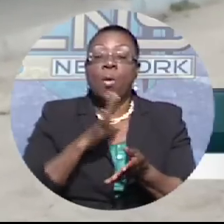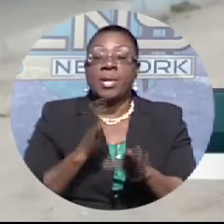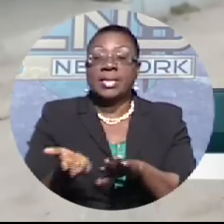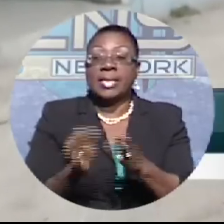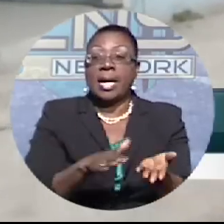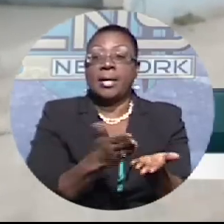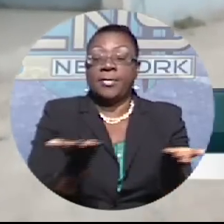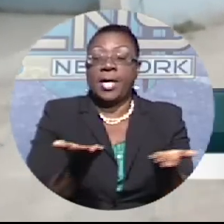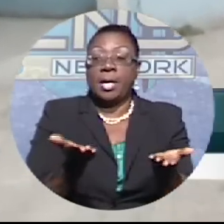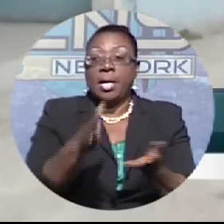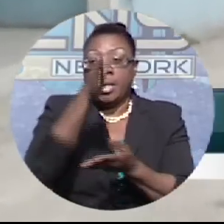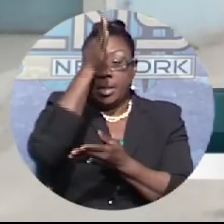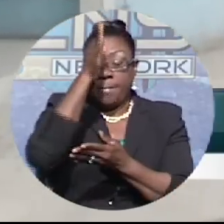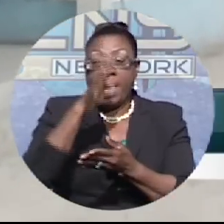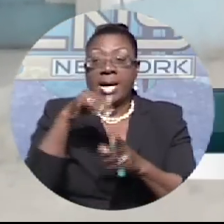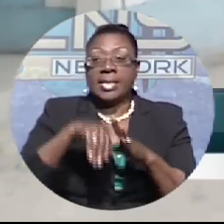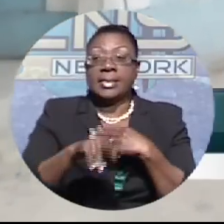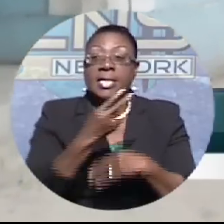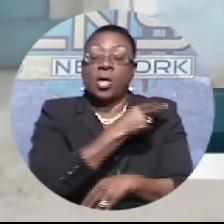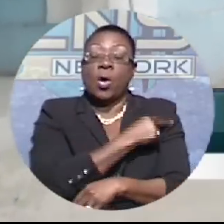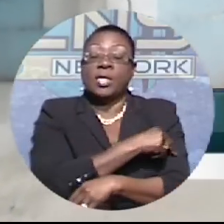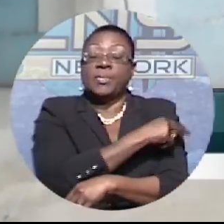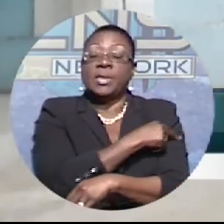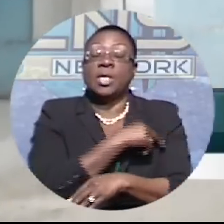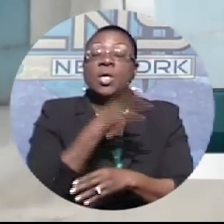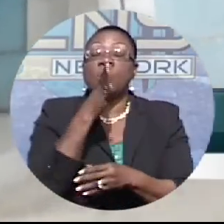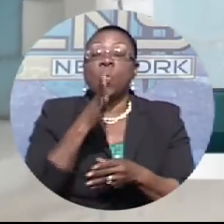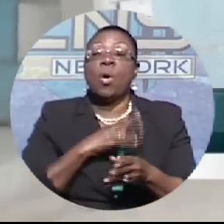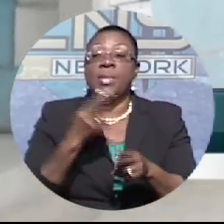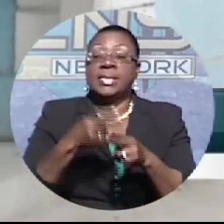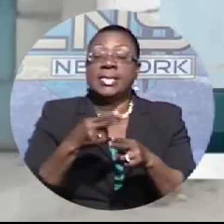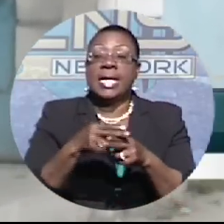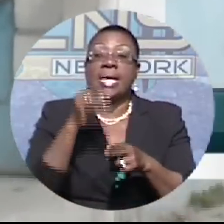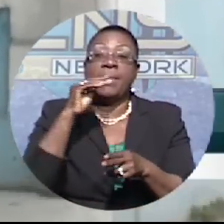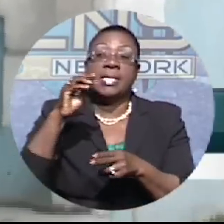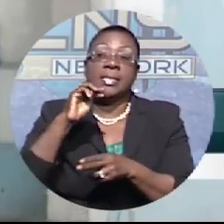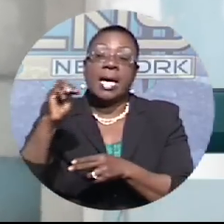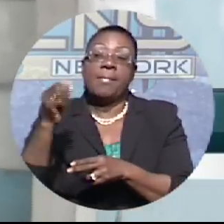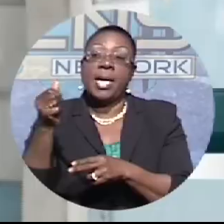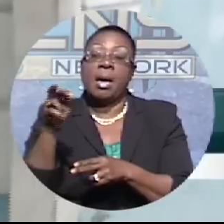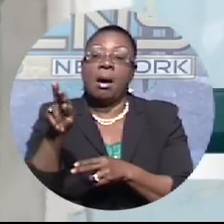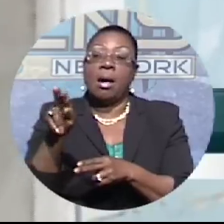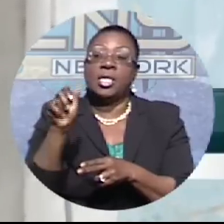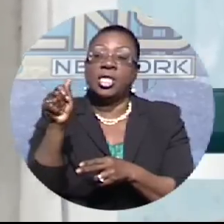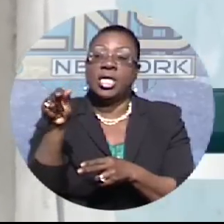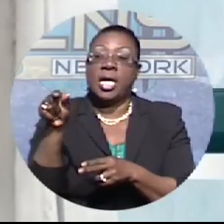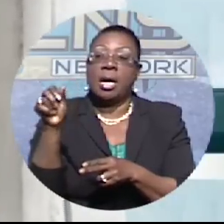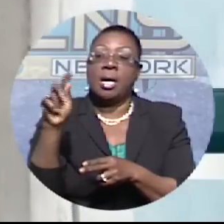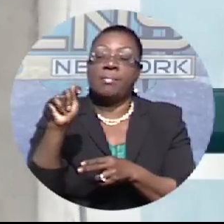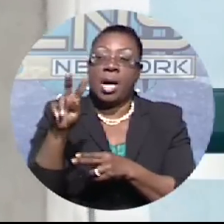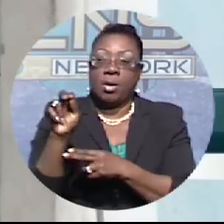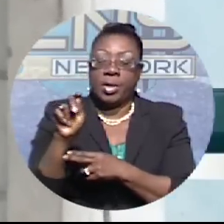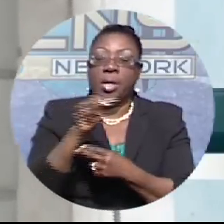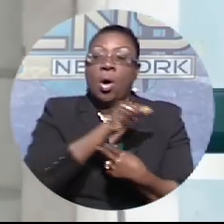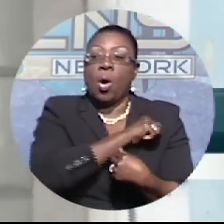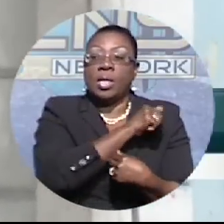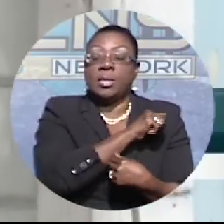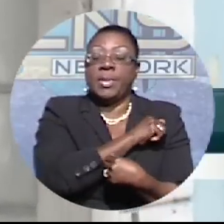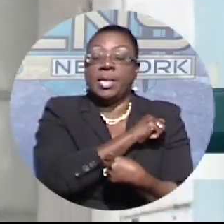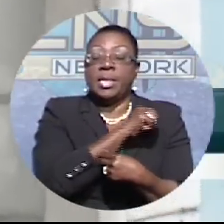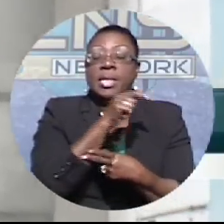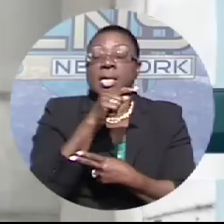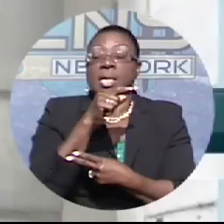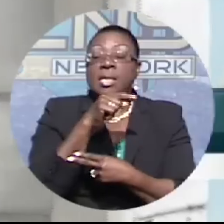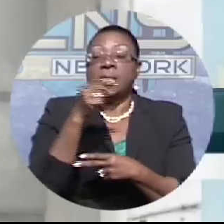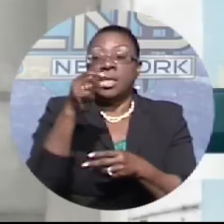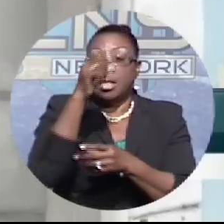scene while the man is detained in hospital. The woman is identified by relatives as Margaret Ultime. Now, officer in charge of the Central